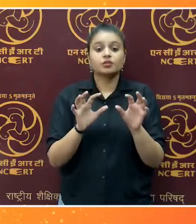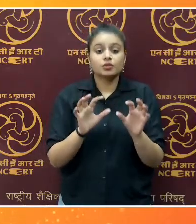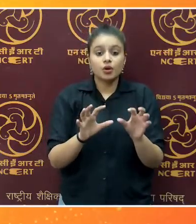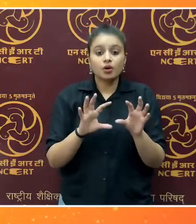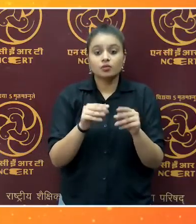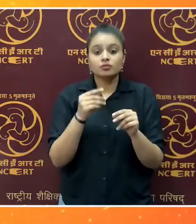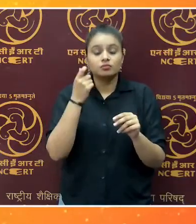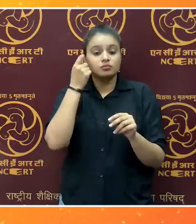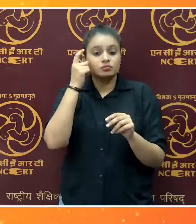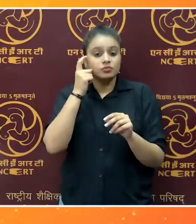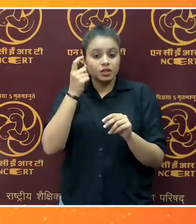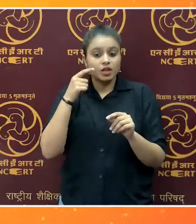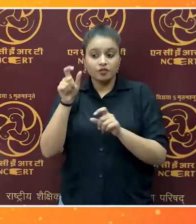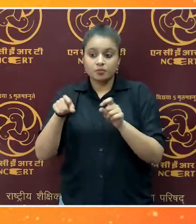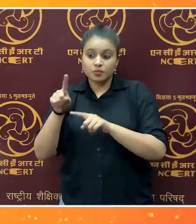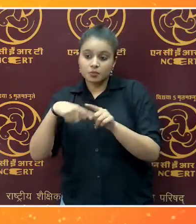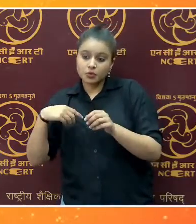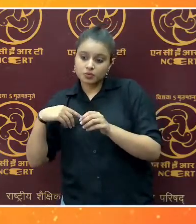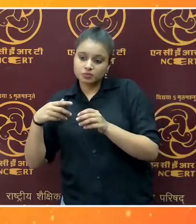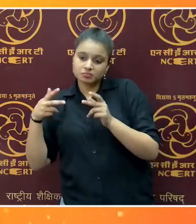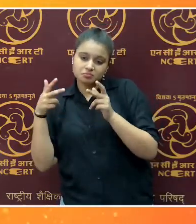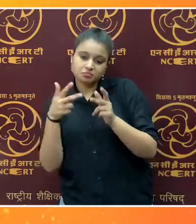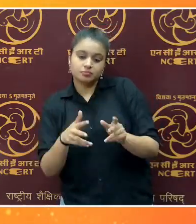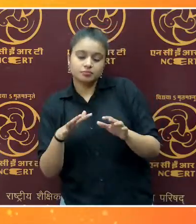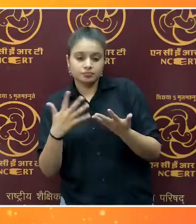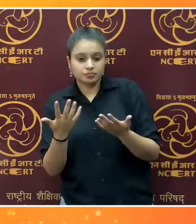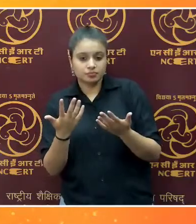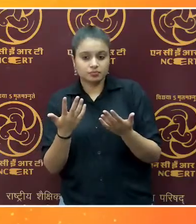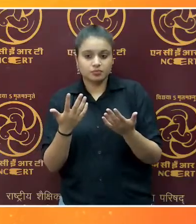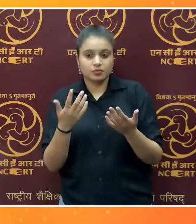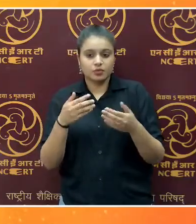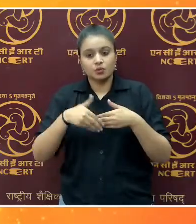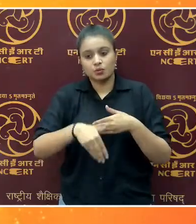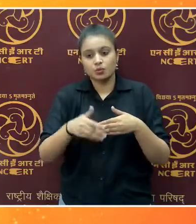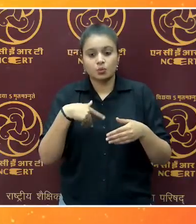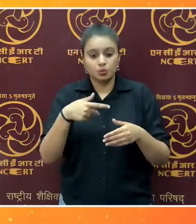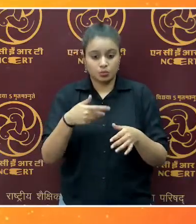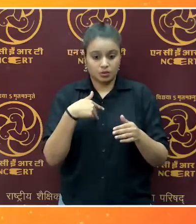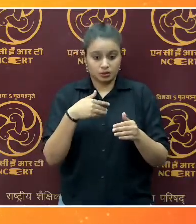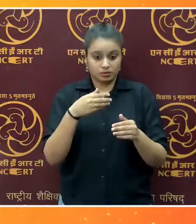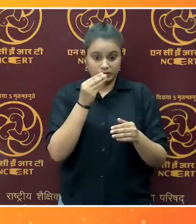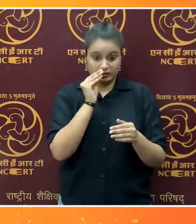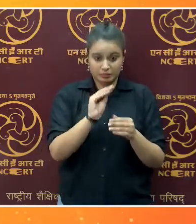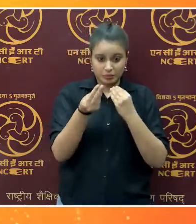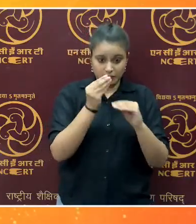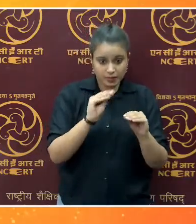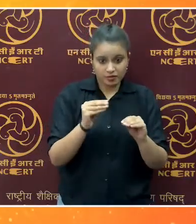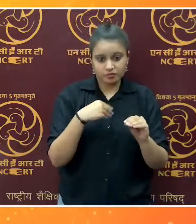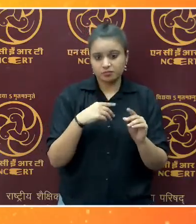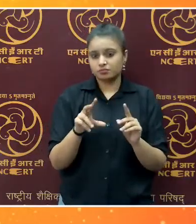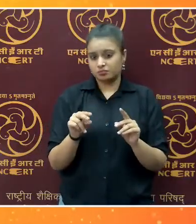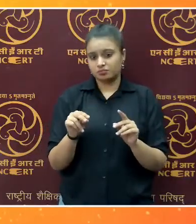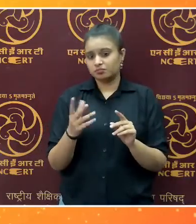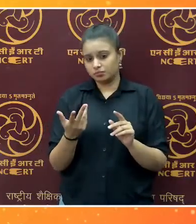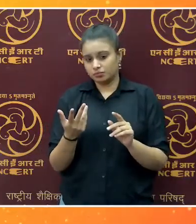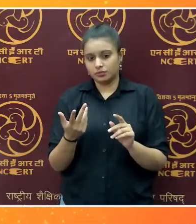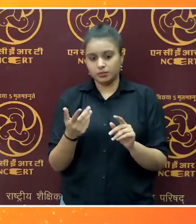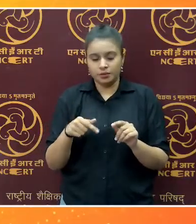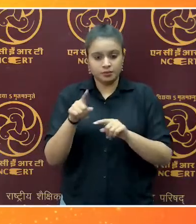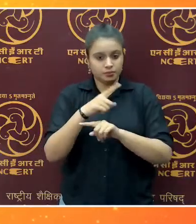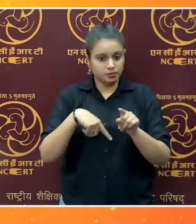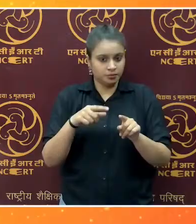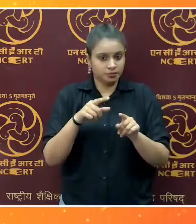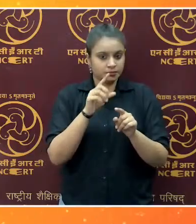things where people deliberately go and tease them when they should not. So we should